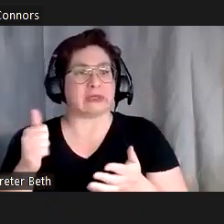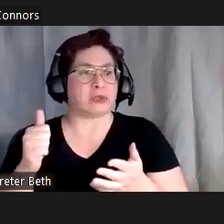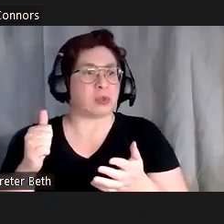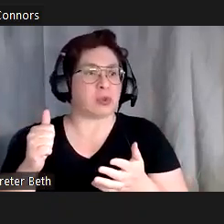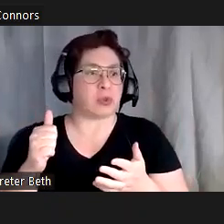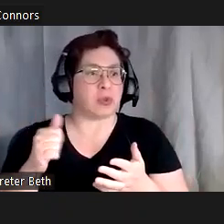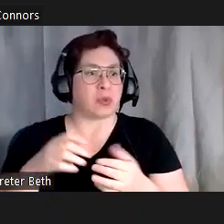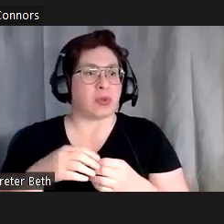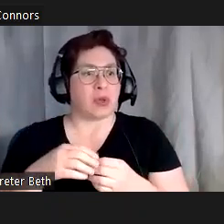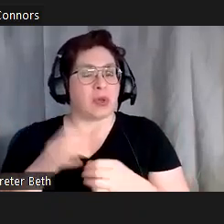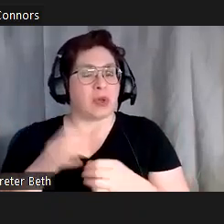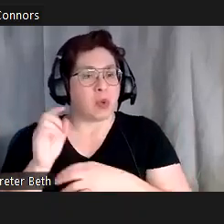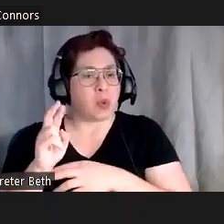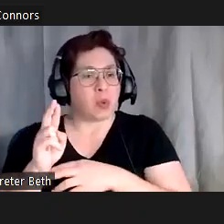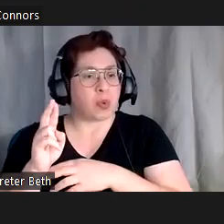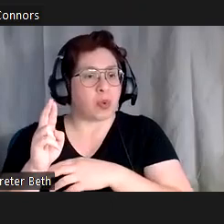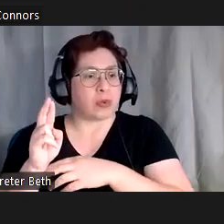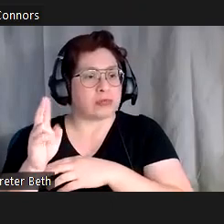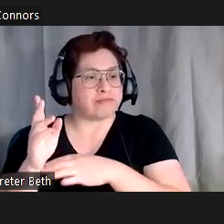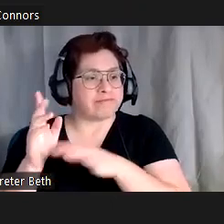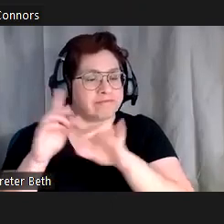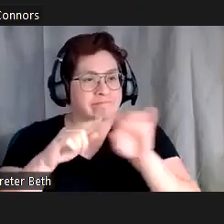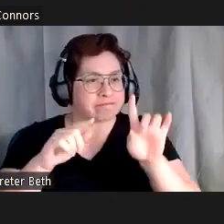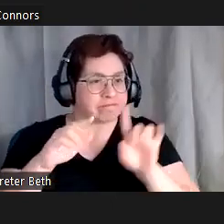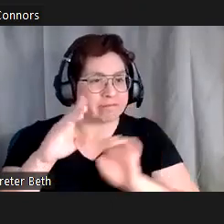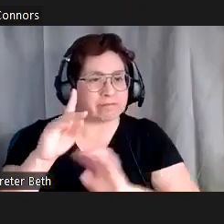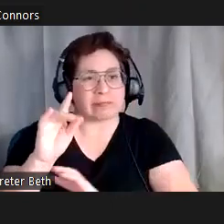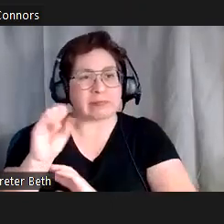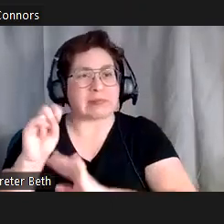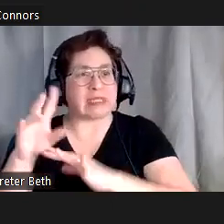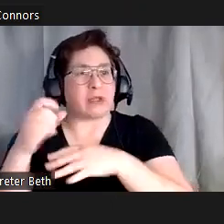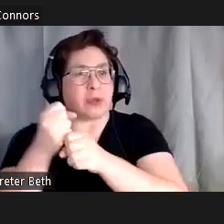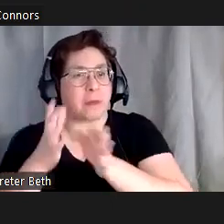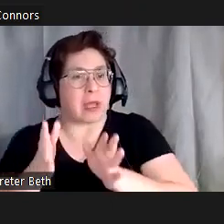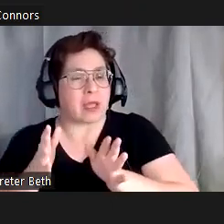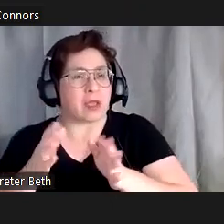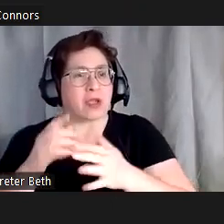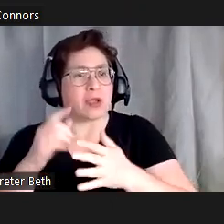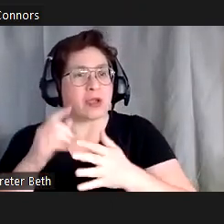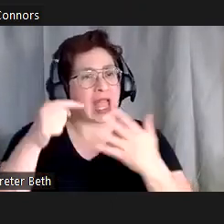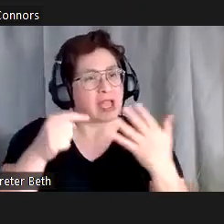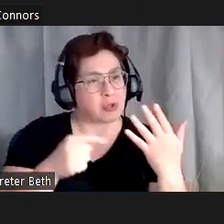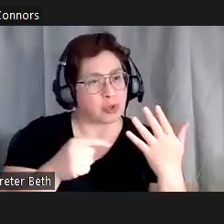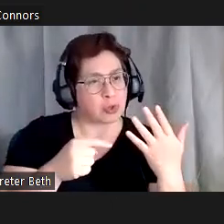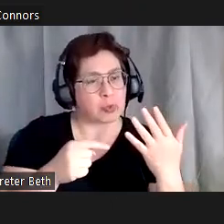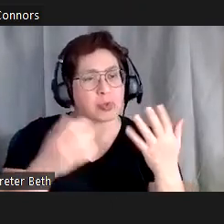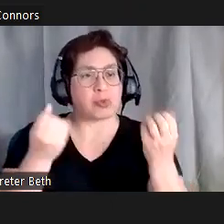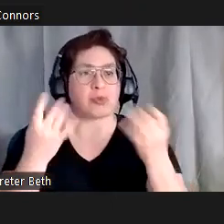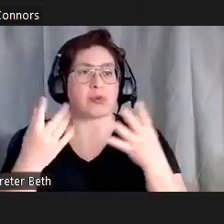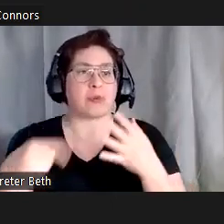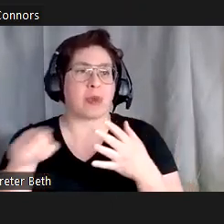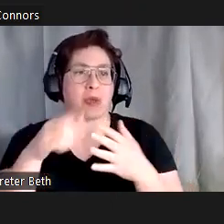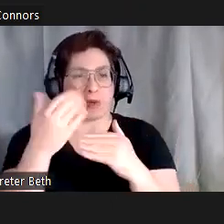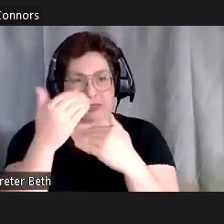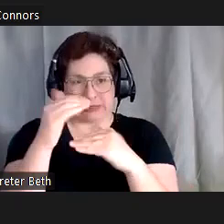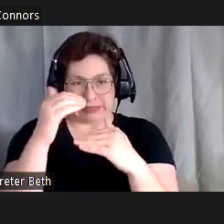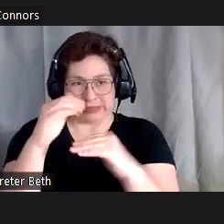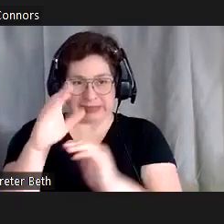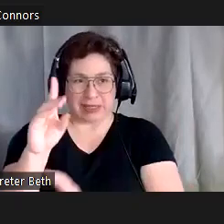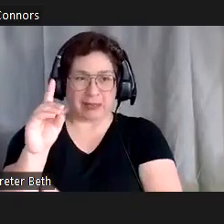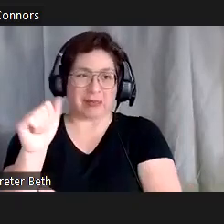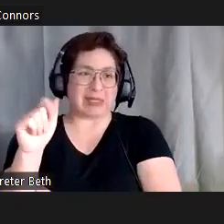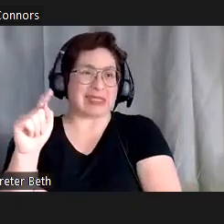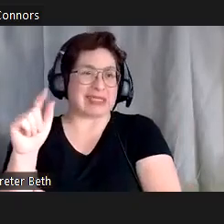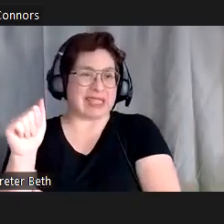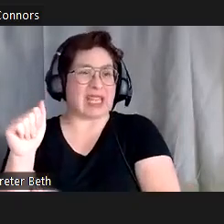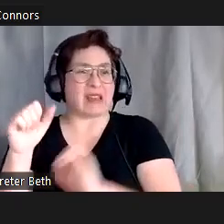maker attributes. And of course, examples in which practitioners may be faced with limited data availability, which